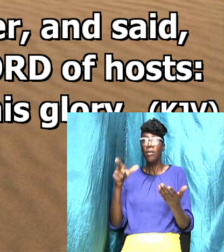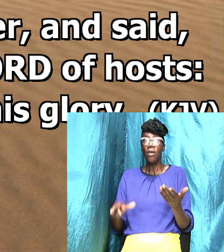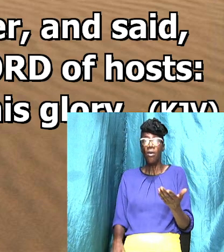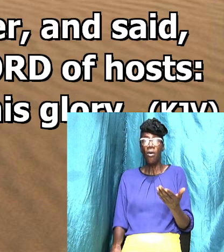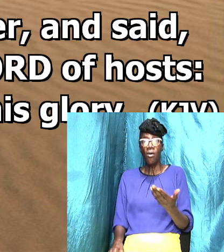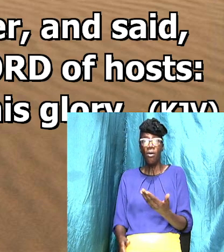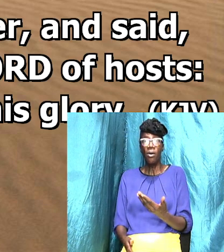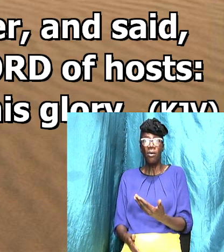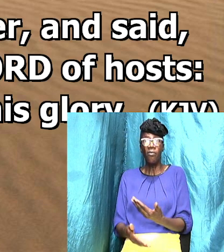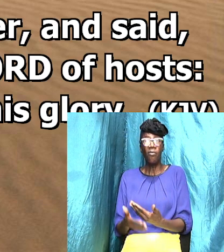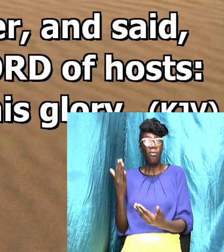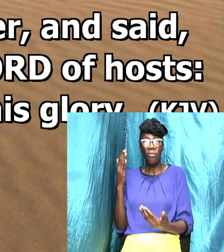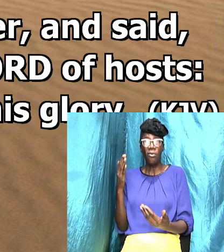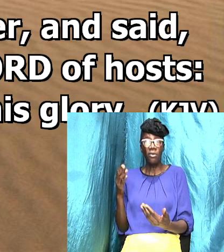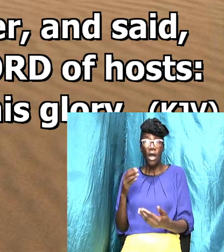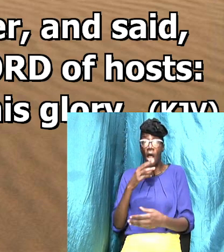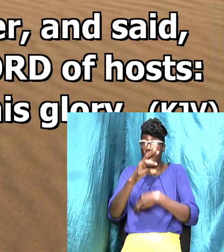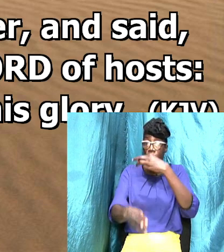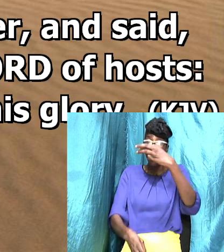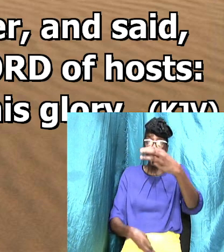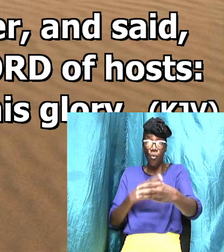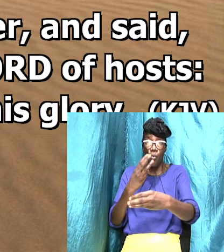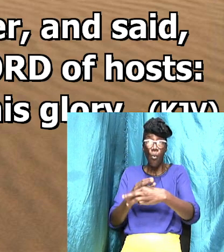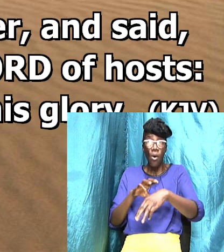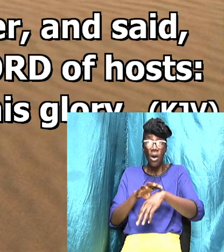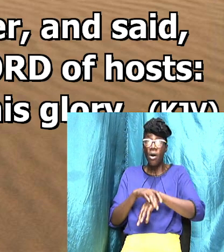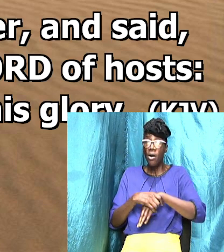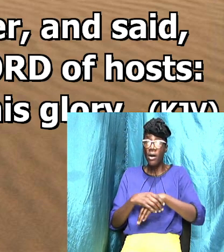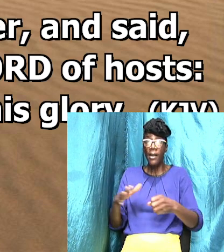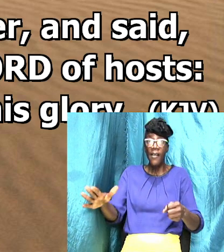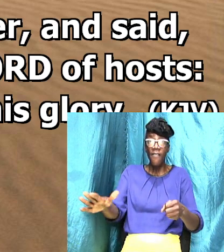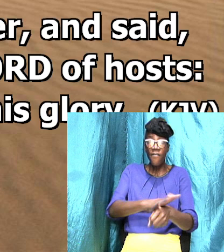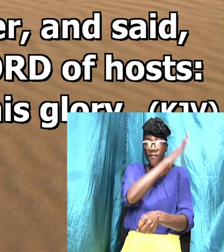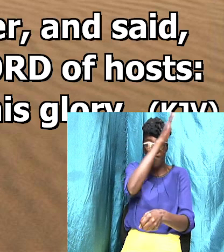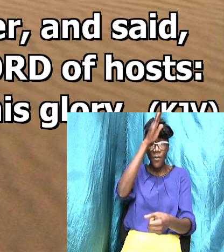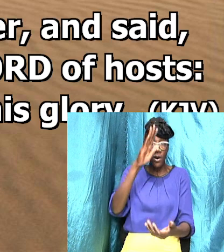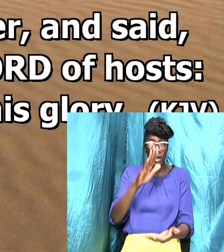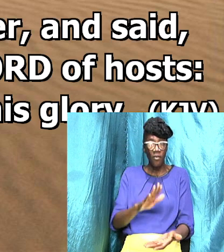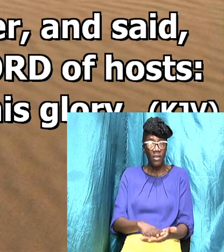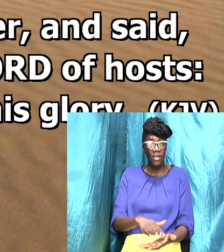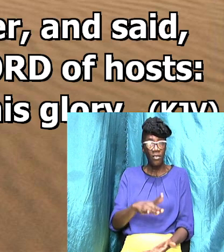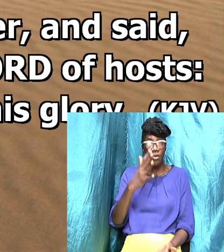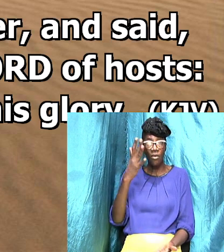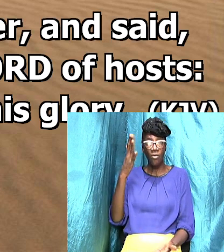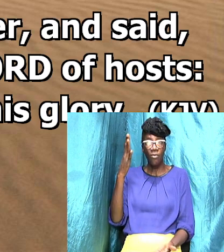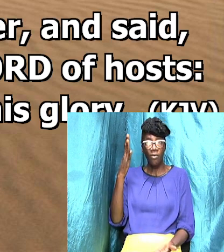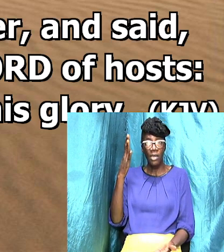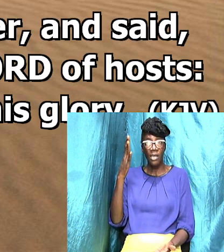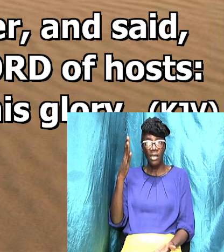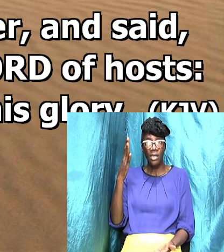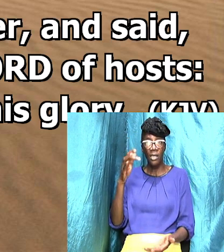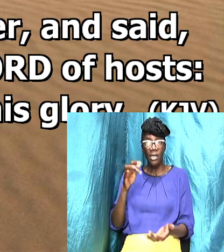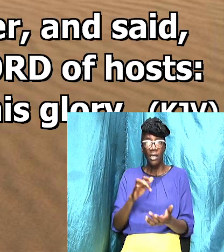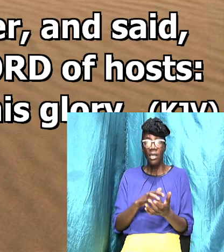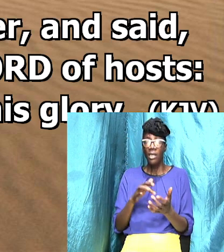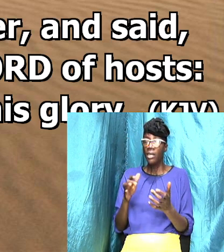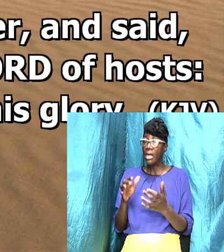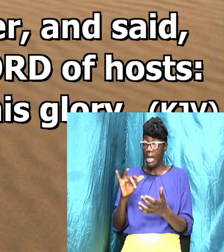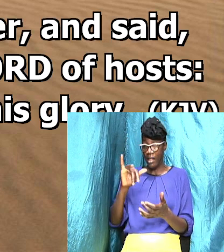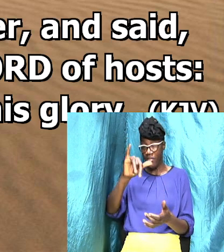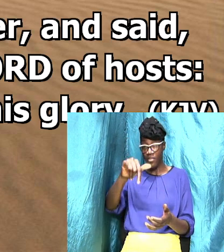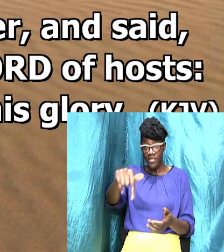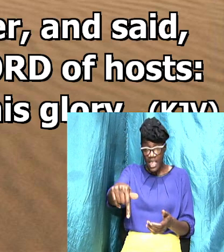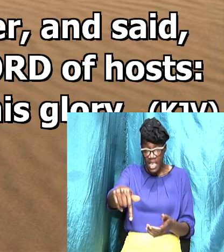hosts. The whole earth is full of his glory. Oh, Jesus, these are